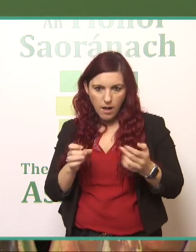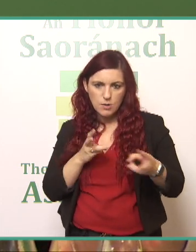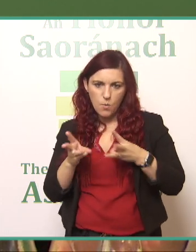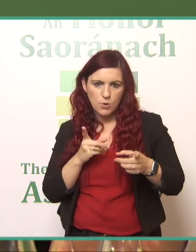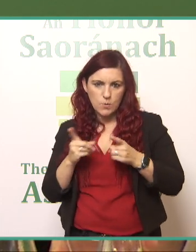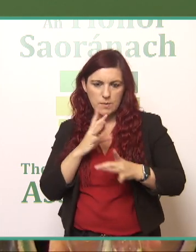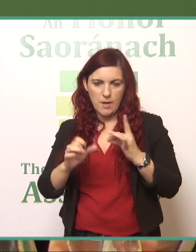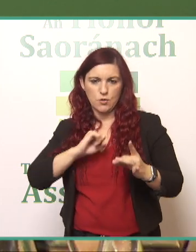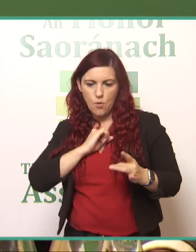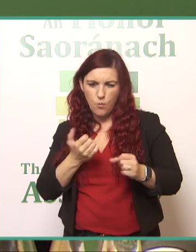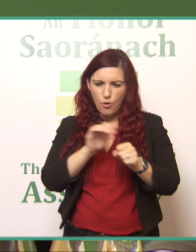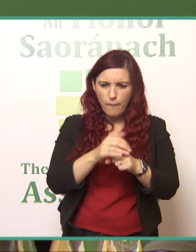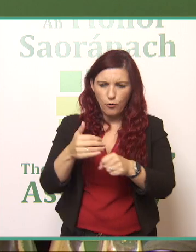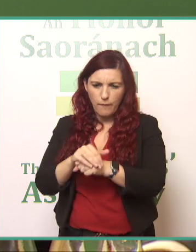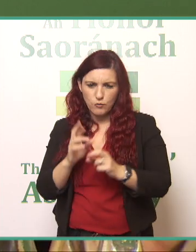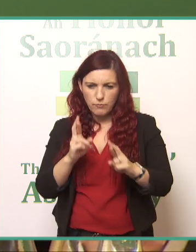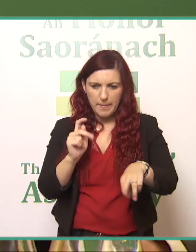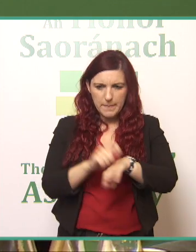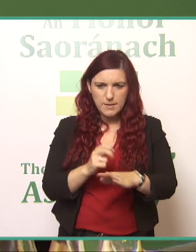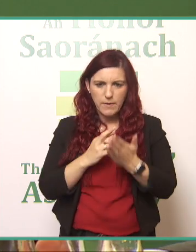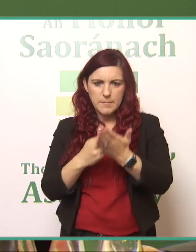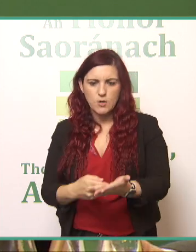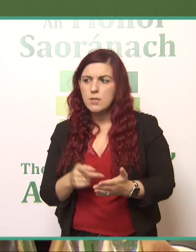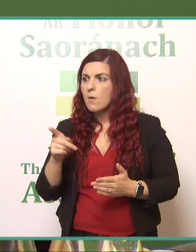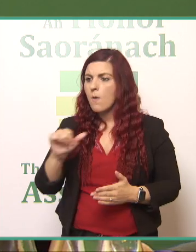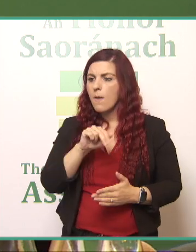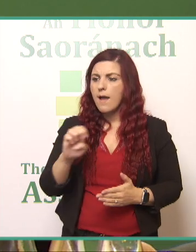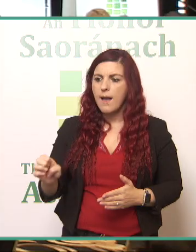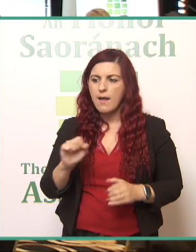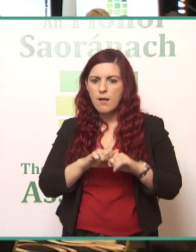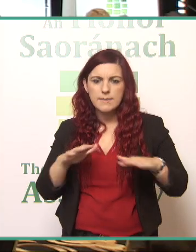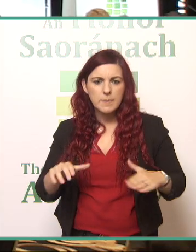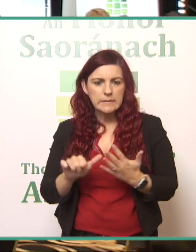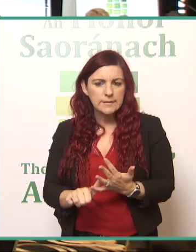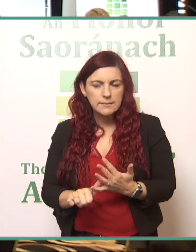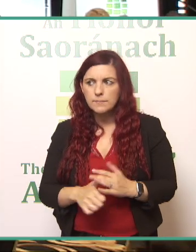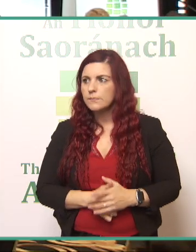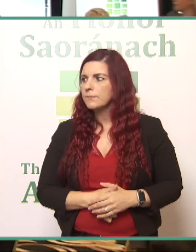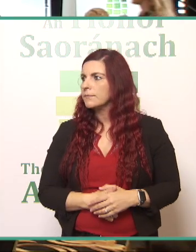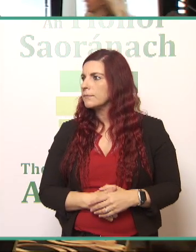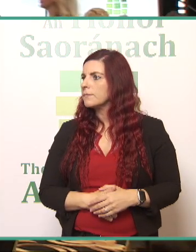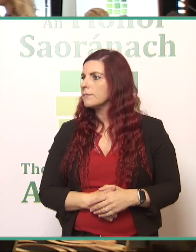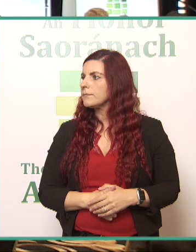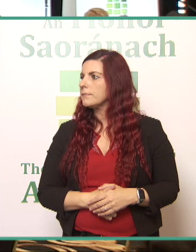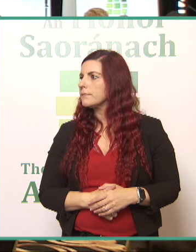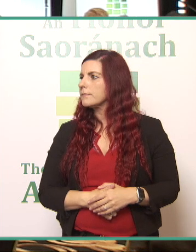make sure we're getting the best recommendations we can. Anne, on table 6, lovely.